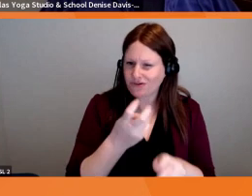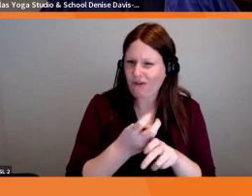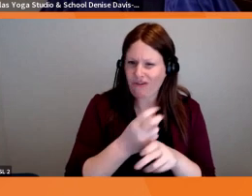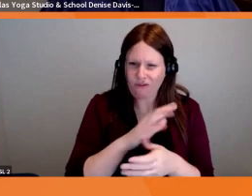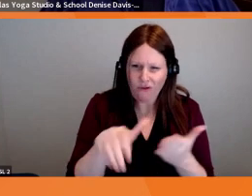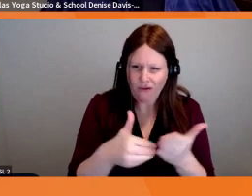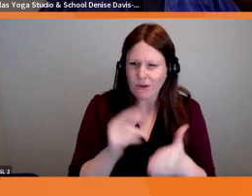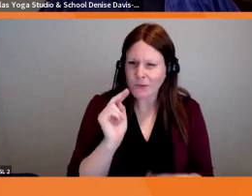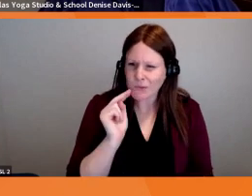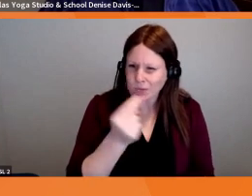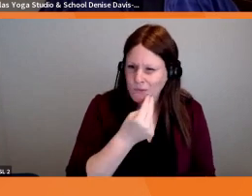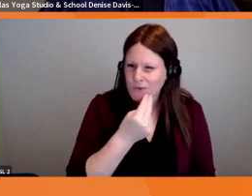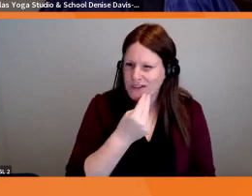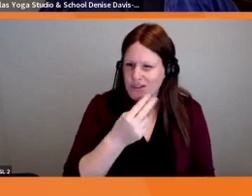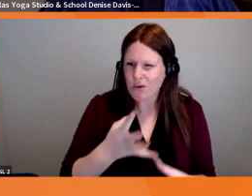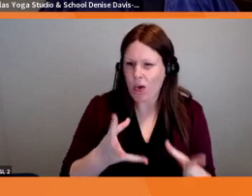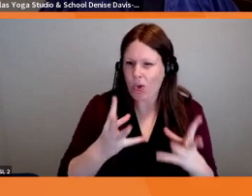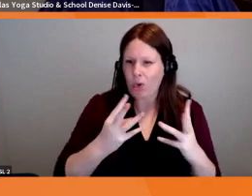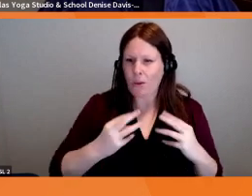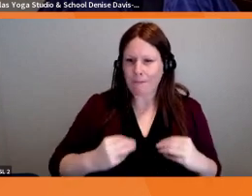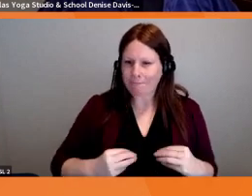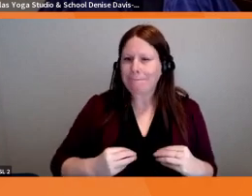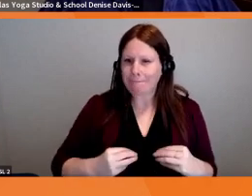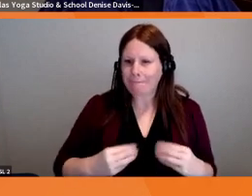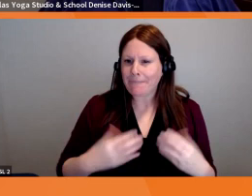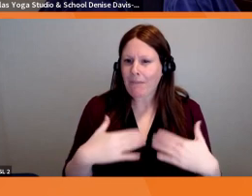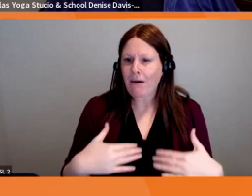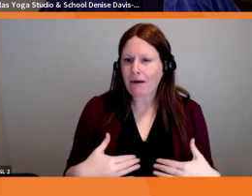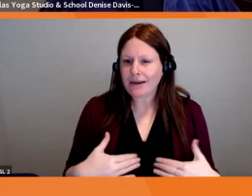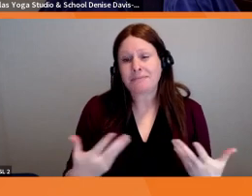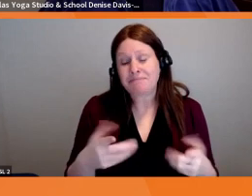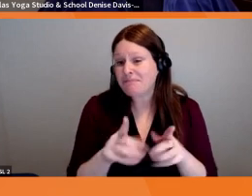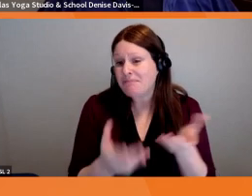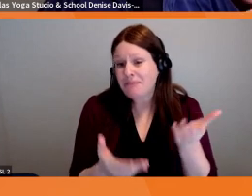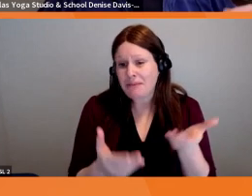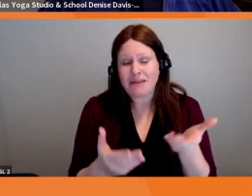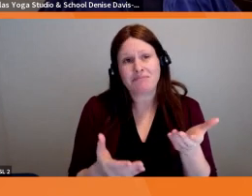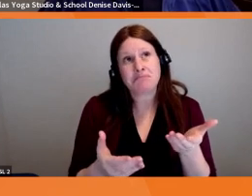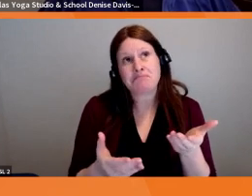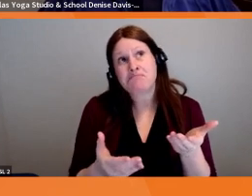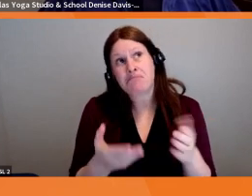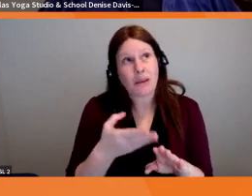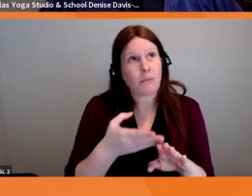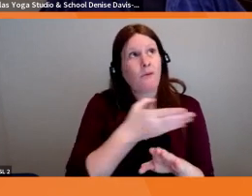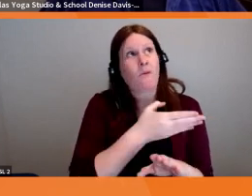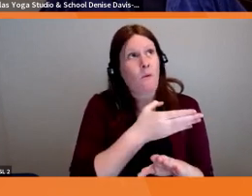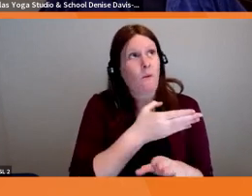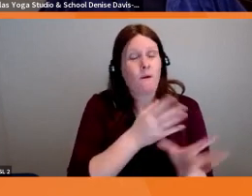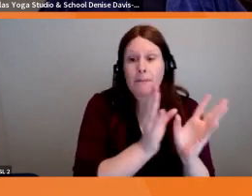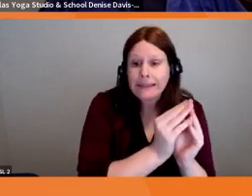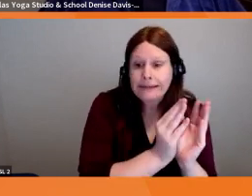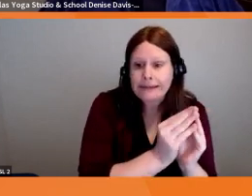food. You might think the same before you go into a meeting, before you go